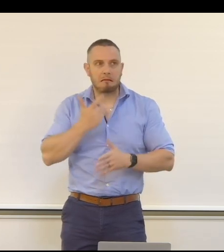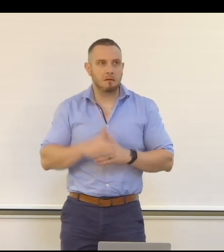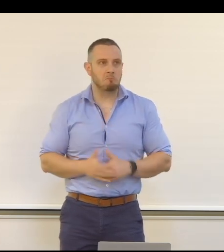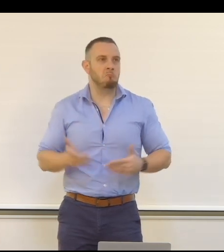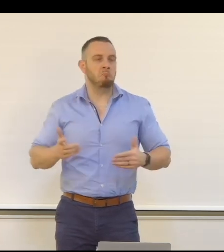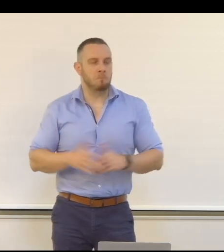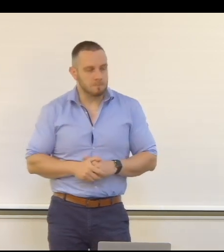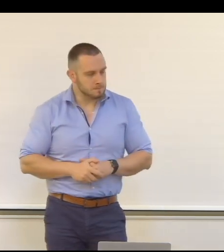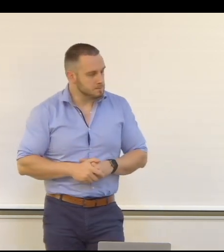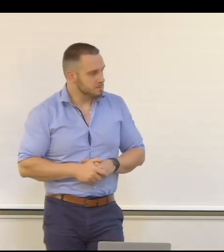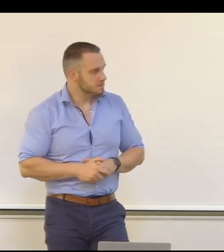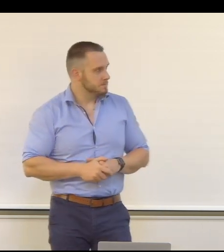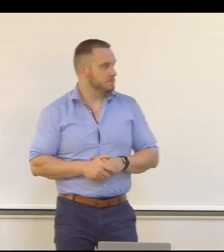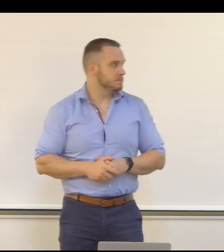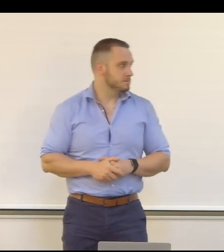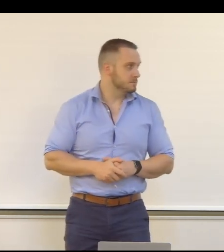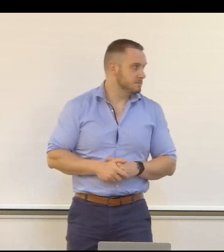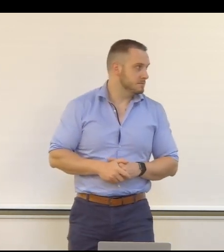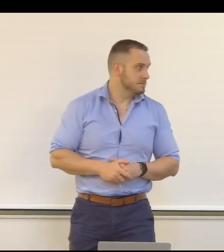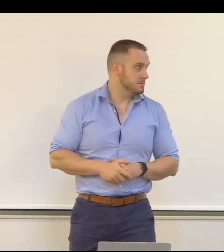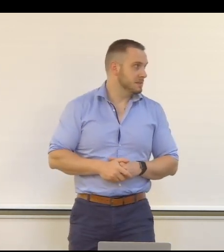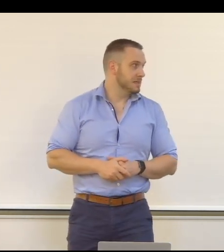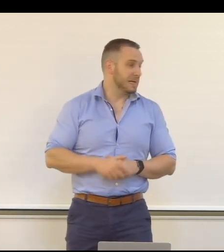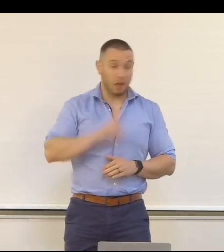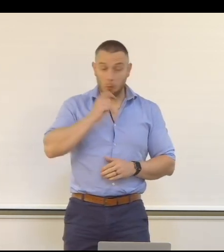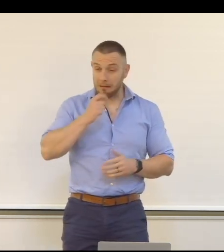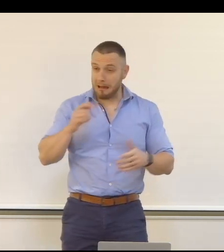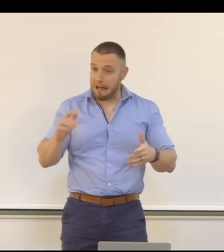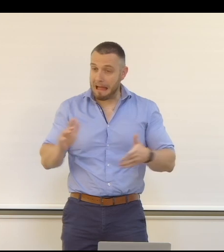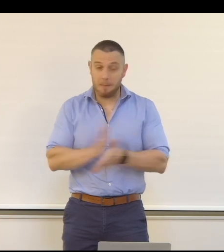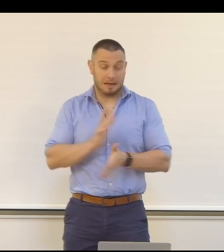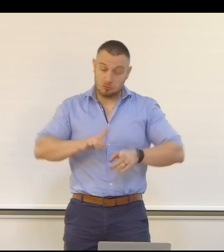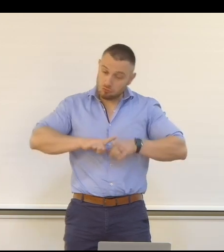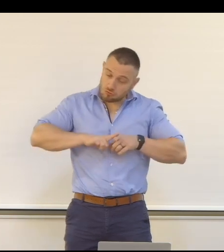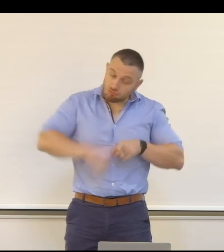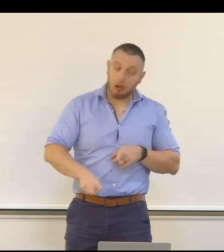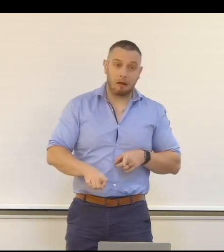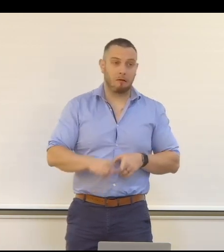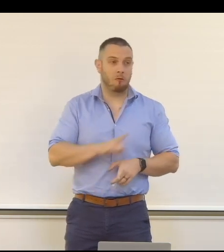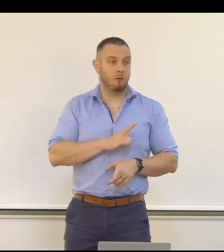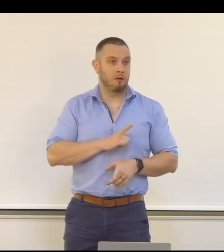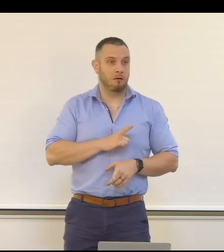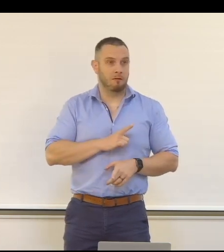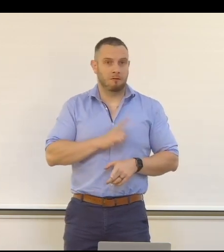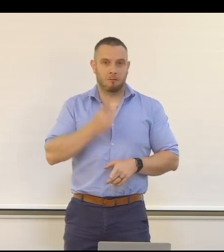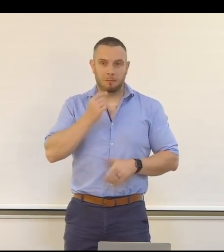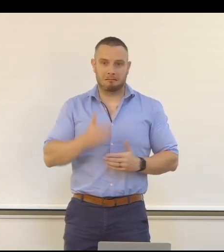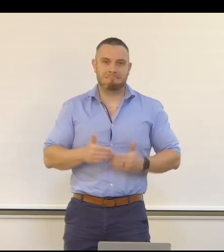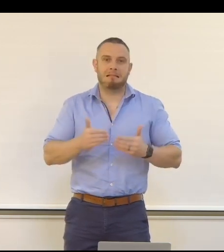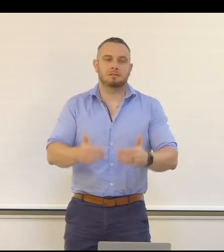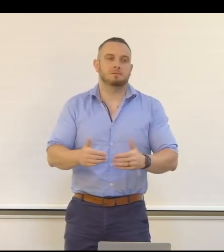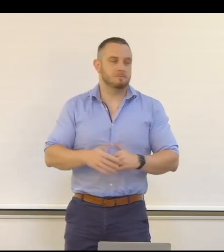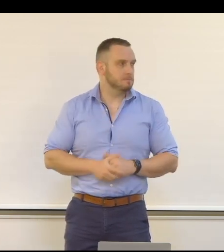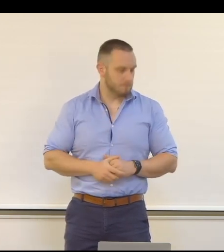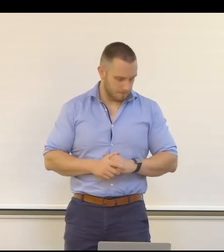job. And I would just be super happy and give my all at every step, because for me that was the last one. And